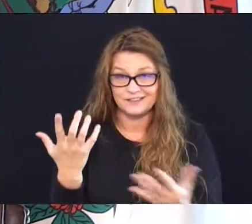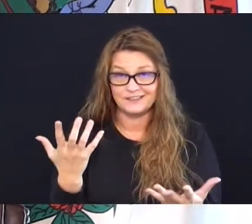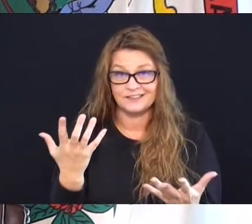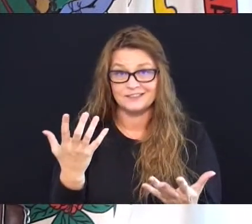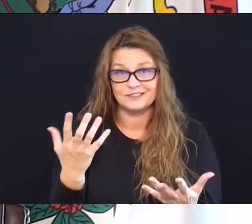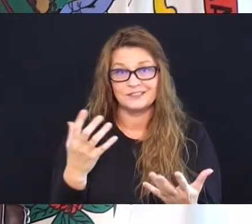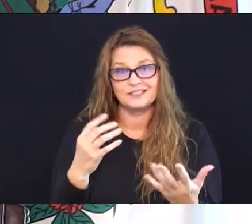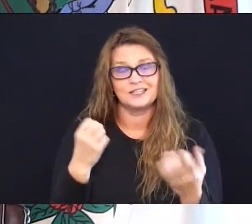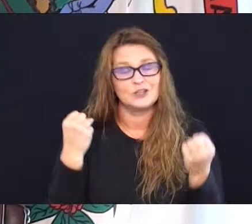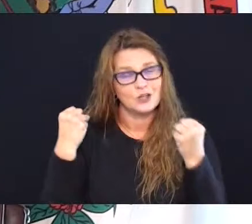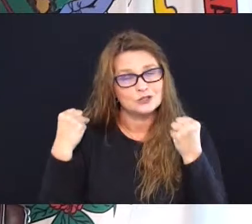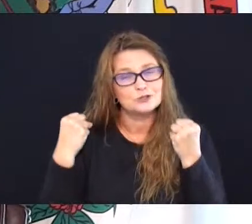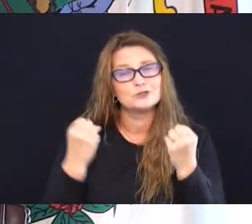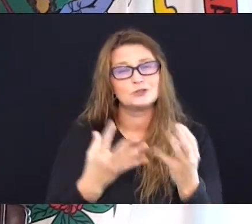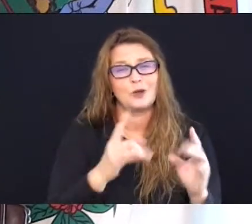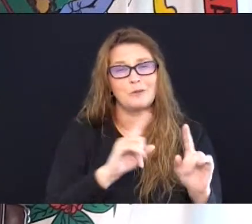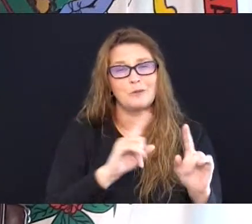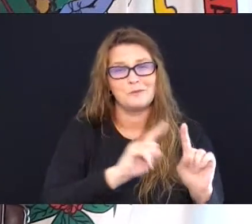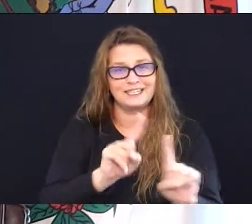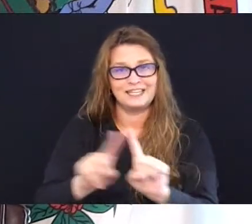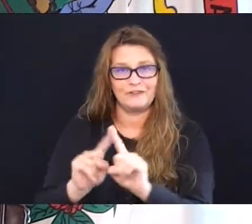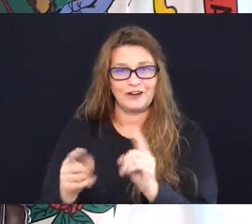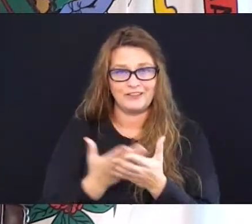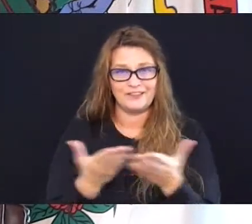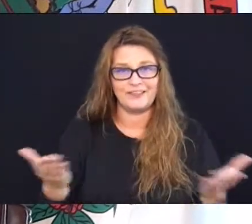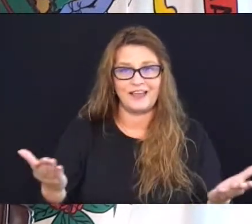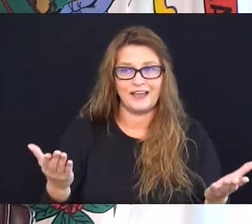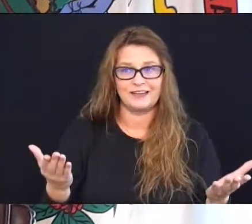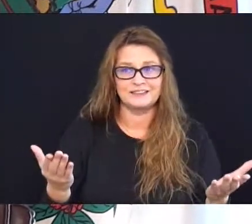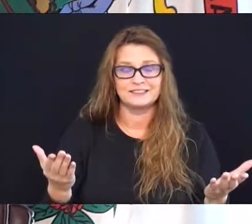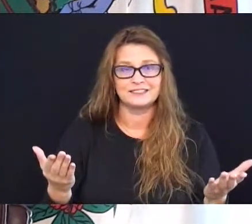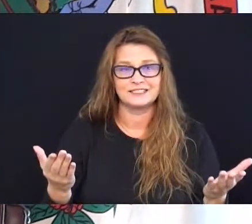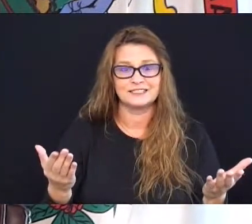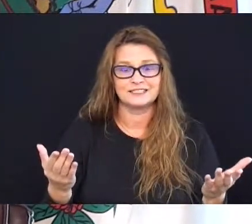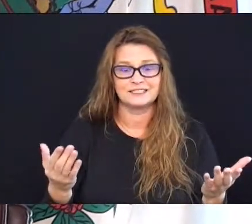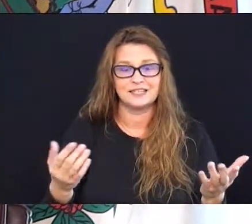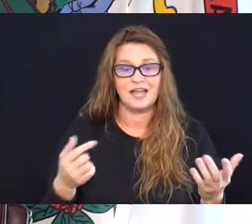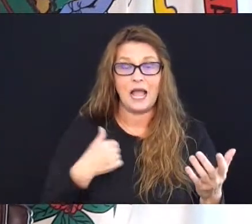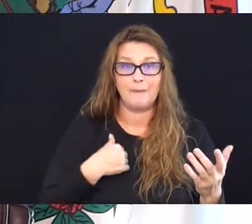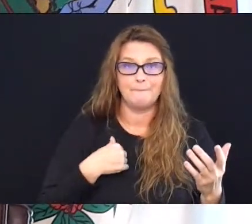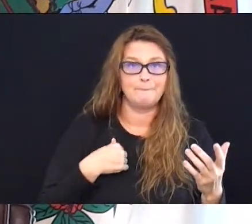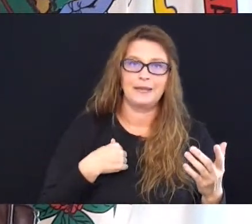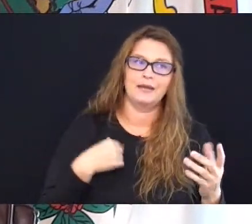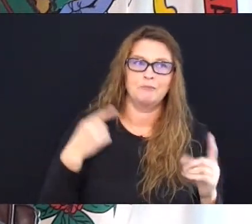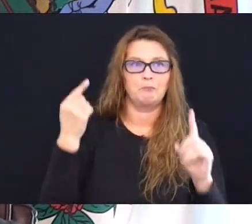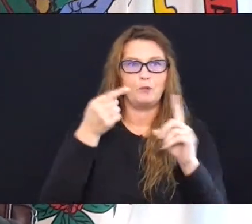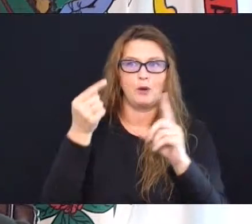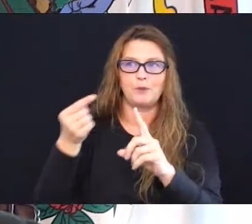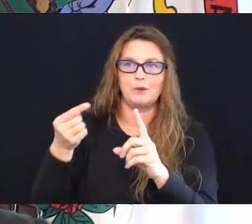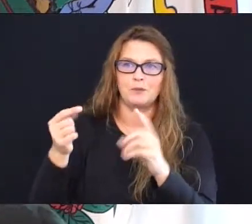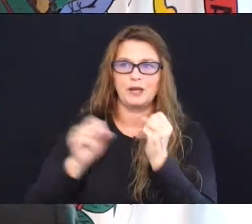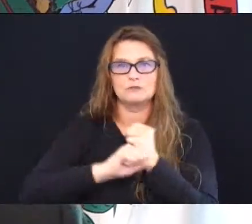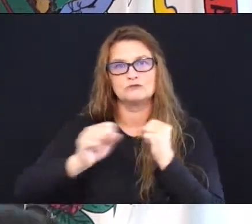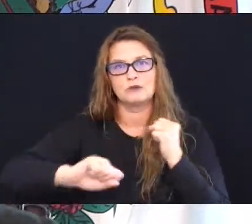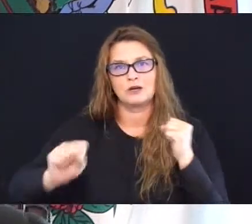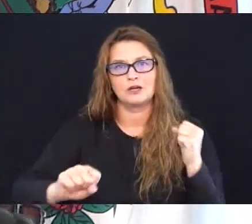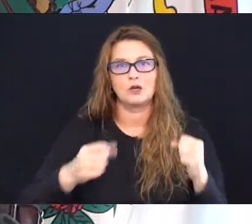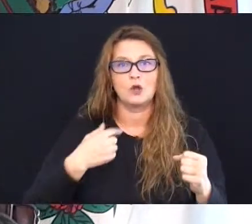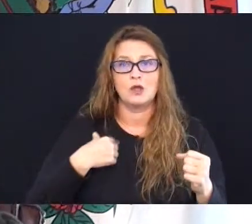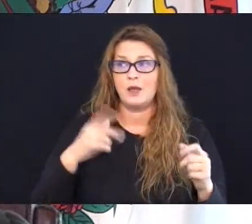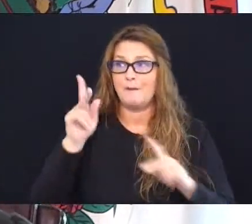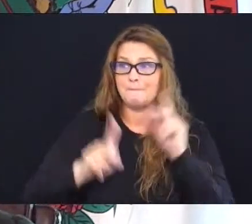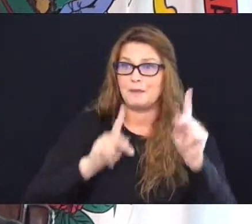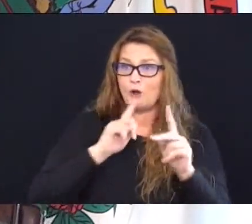Jess, there is so many different things. Good gracious, there's no point in me pointing out the little stuff. The bottom line is we've tried to destroy these